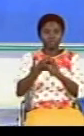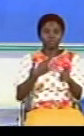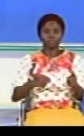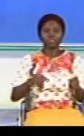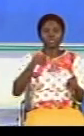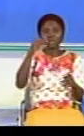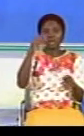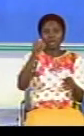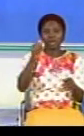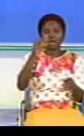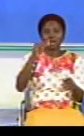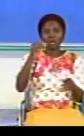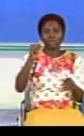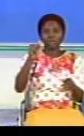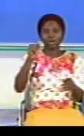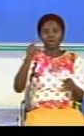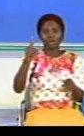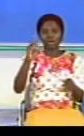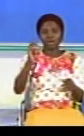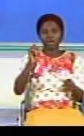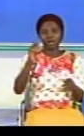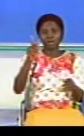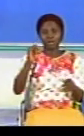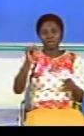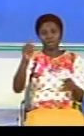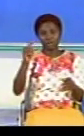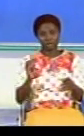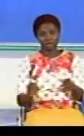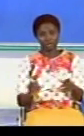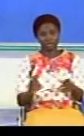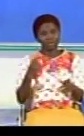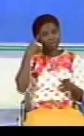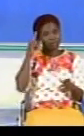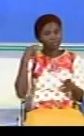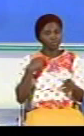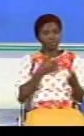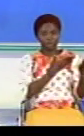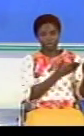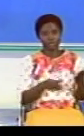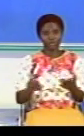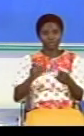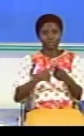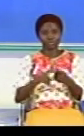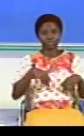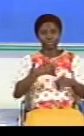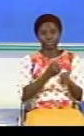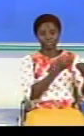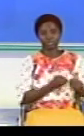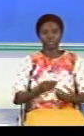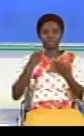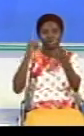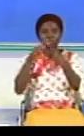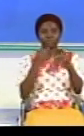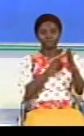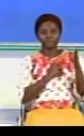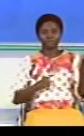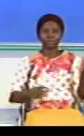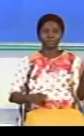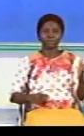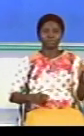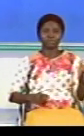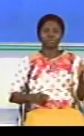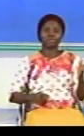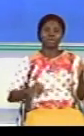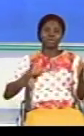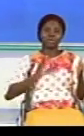to sacrifice unto the Lord thy God, and the rest were utterly destroyed. And Samuel said